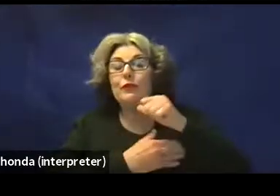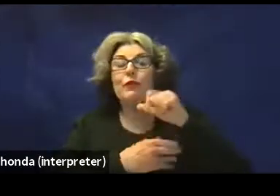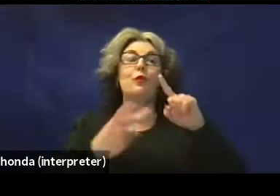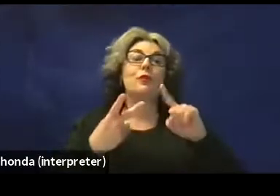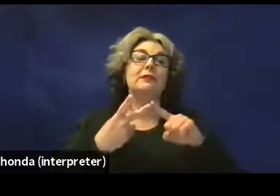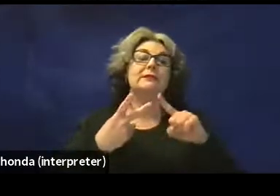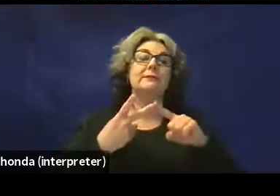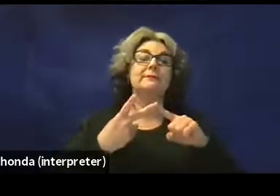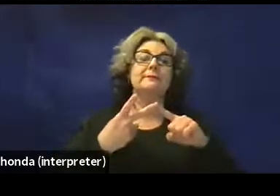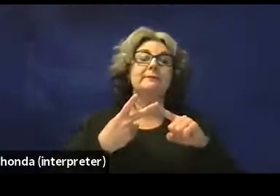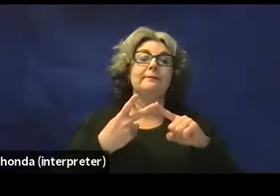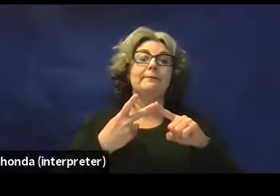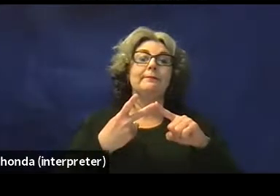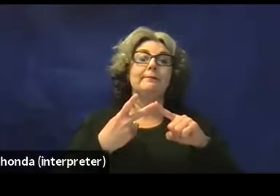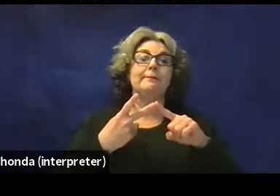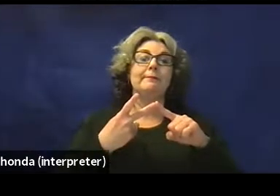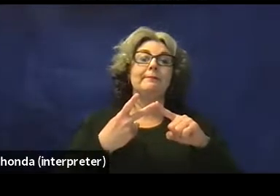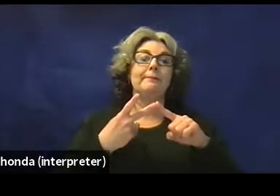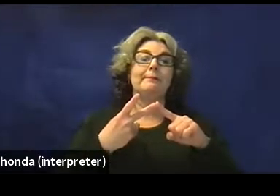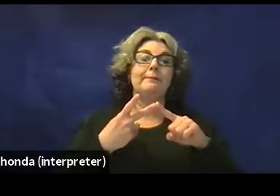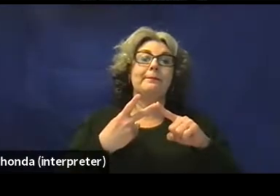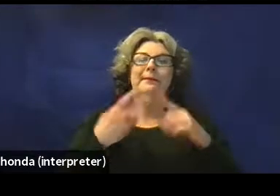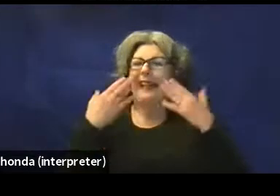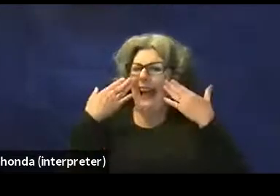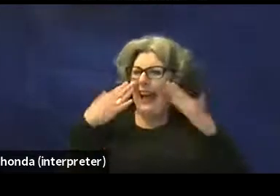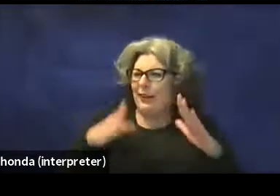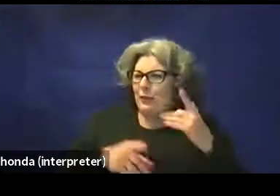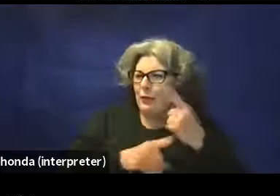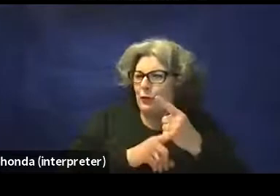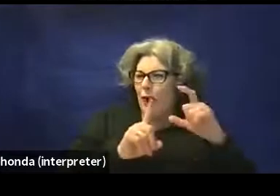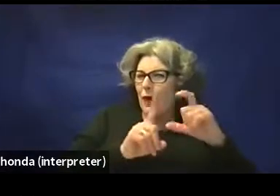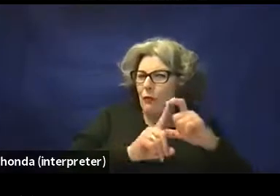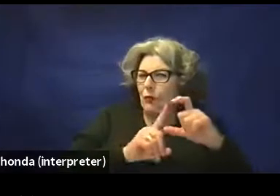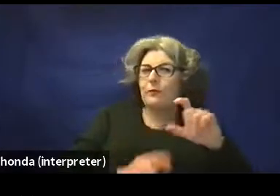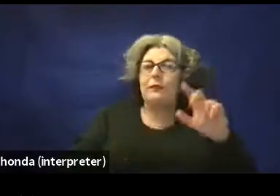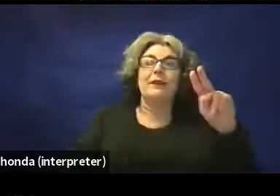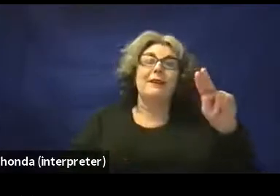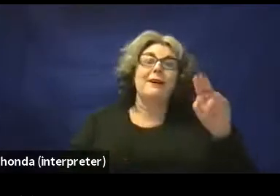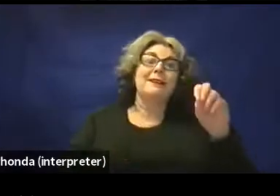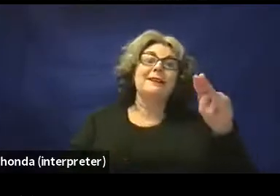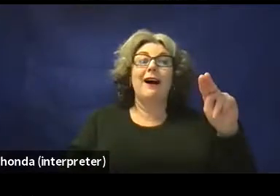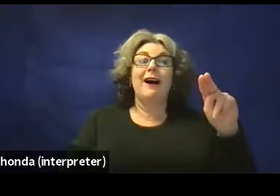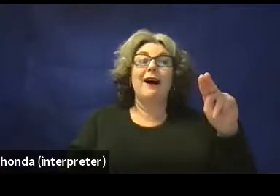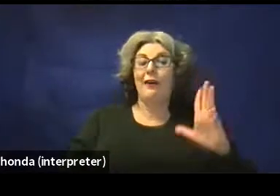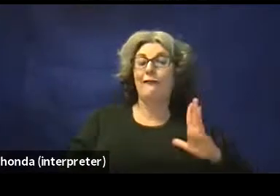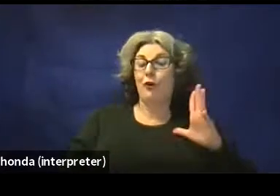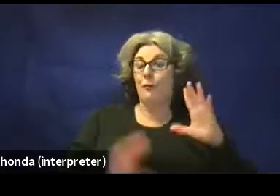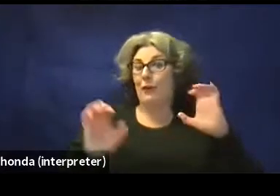and more, I don't know if the correct term is non-formal education or informal education, but,